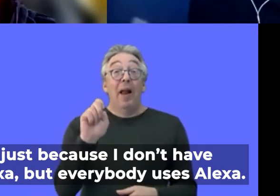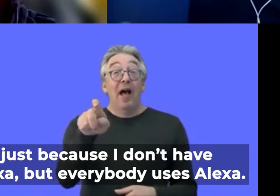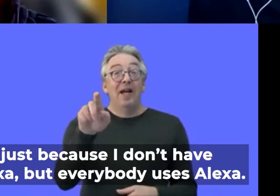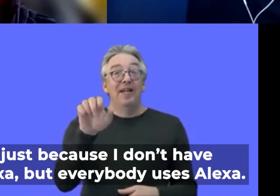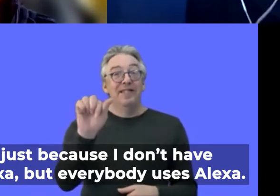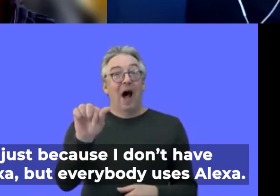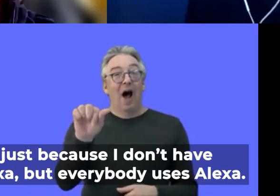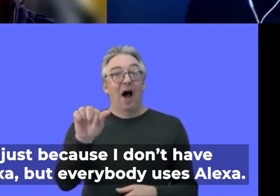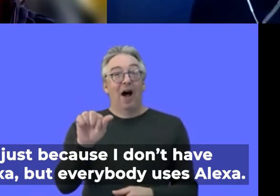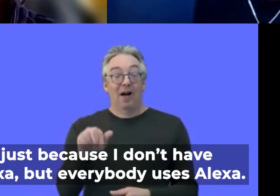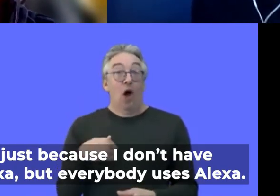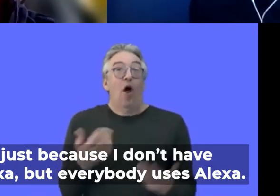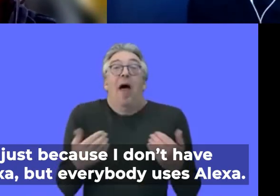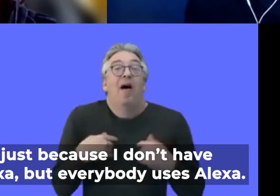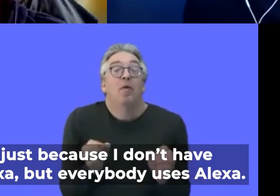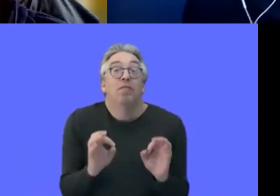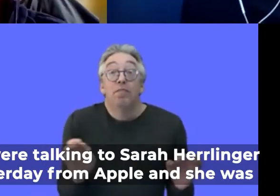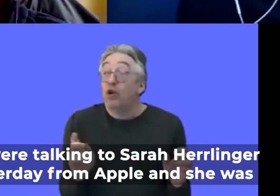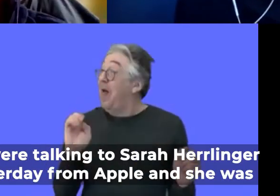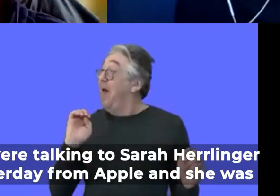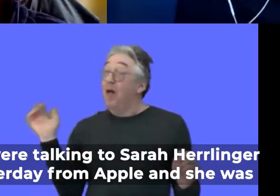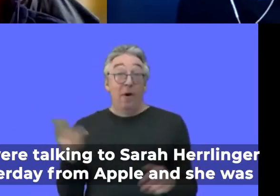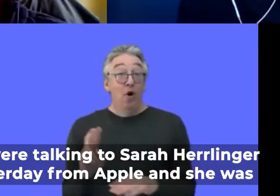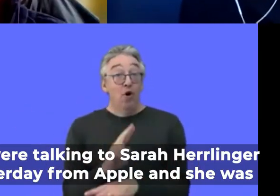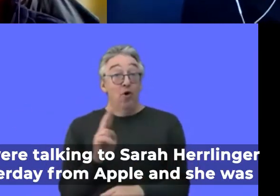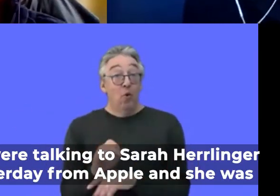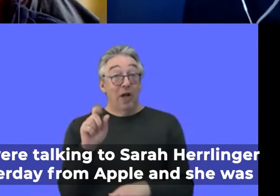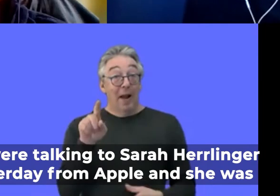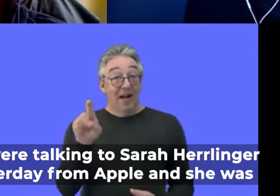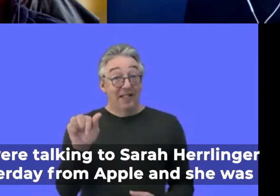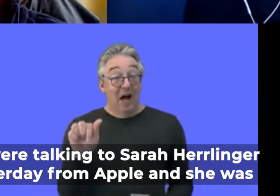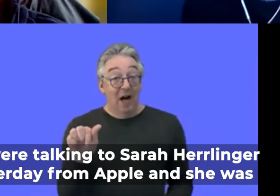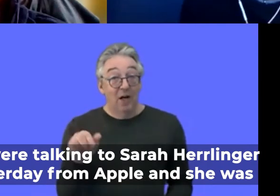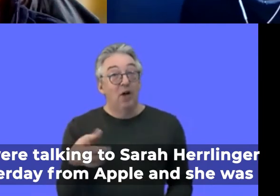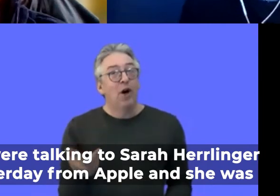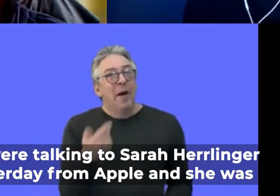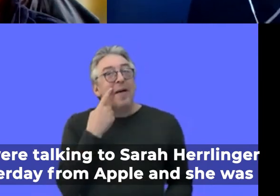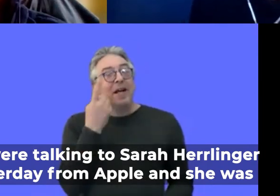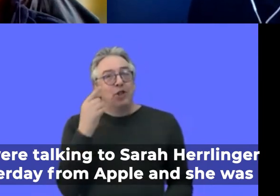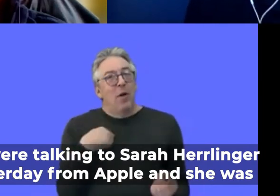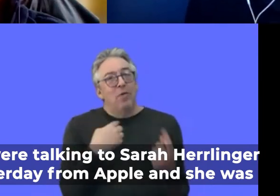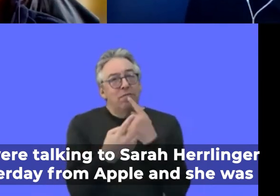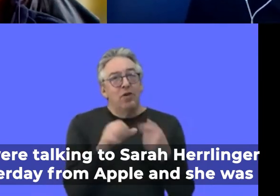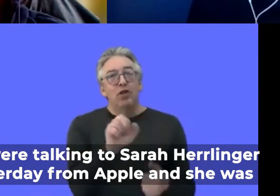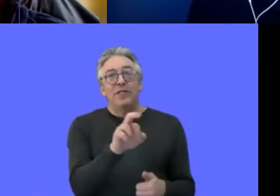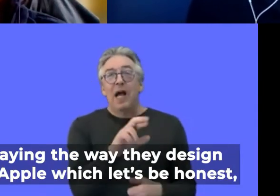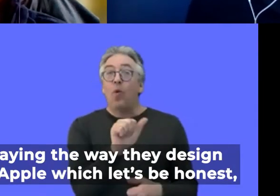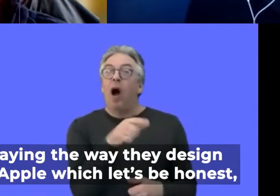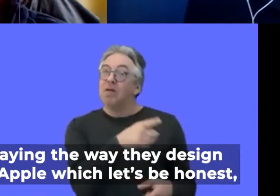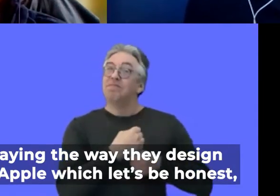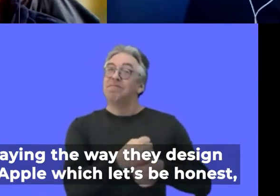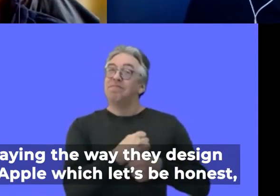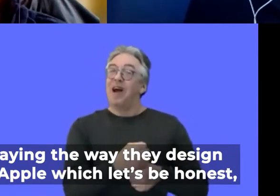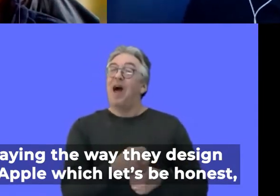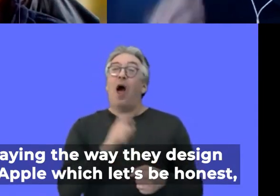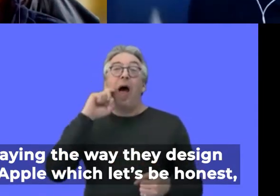because I don't have Alexa. But everybody uses Alexa. We were talking to Sarah Herlinger yesterday, right, from Apple. And she was saying,